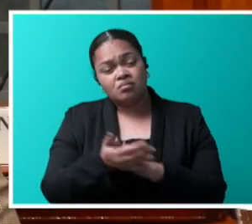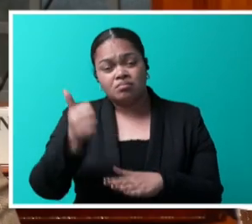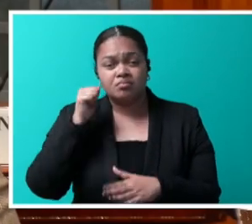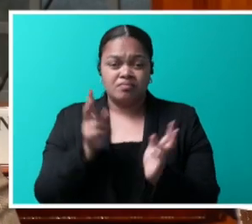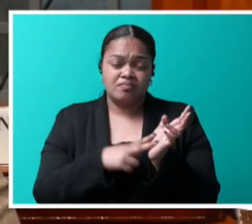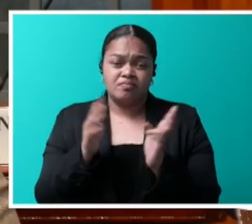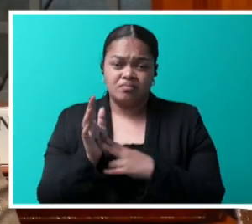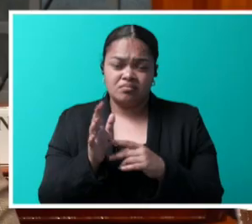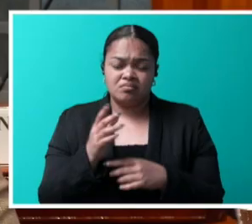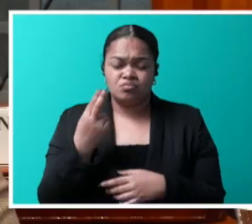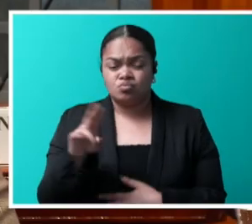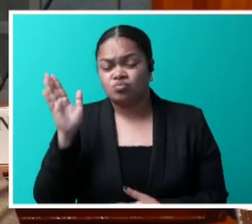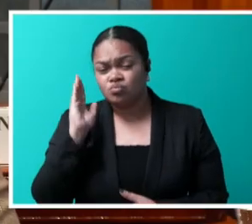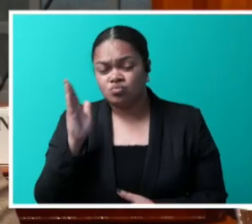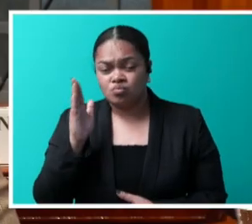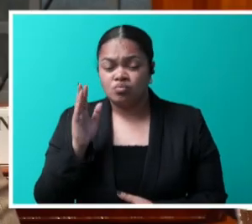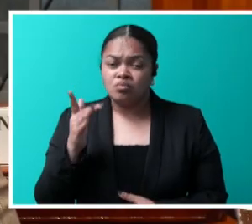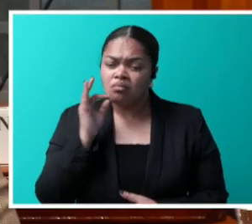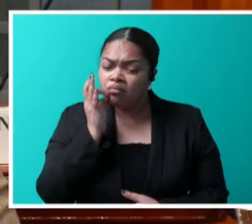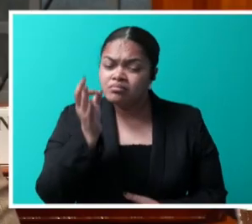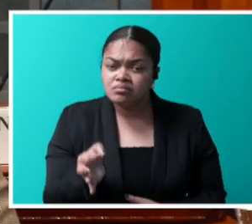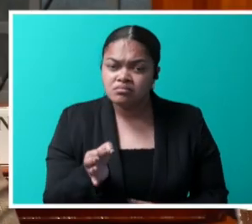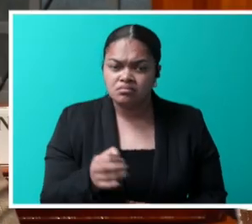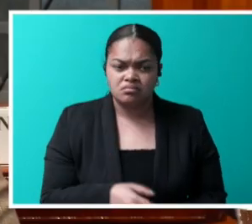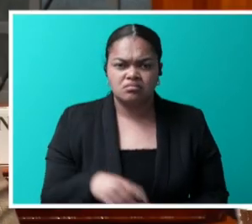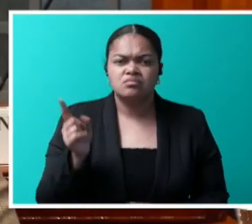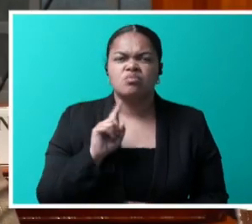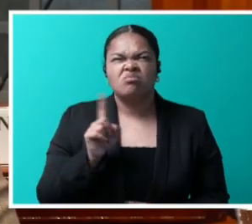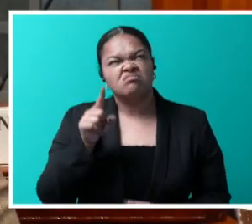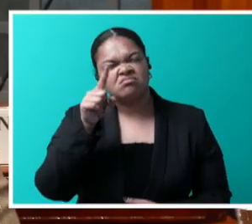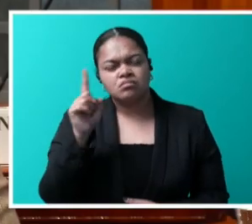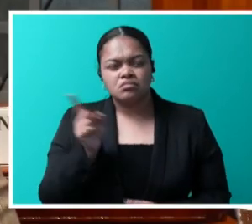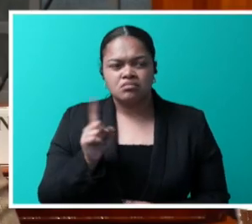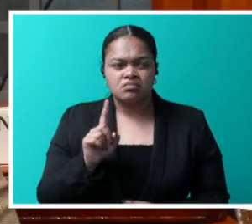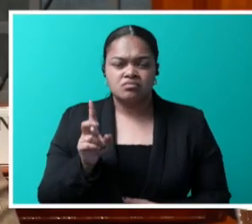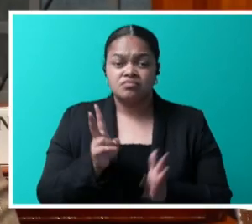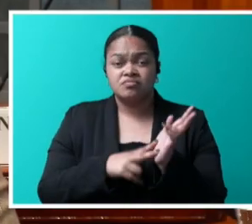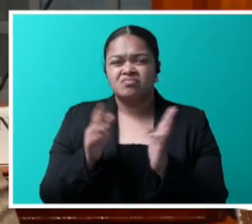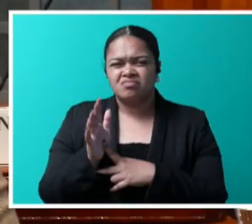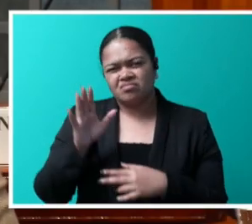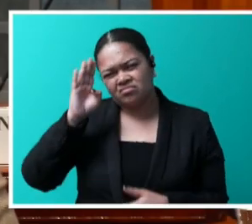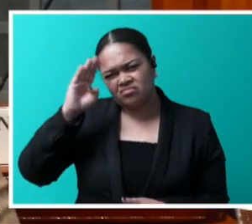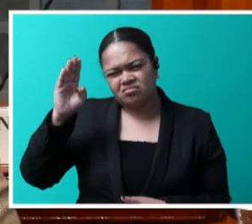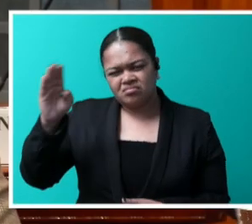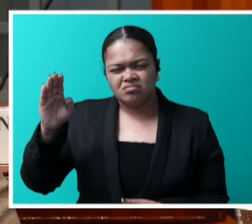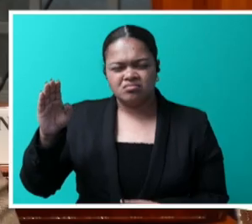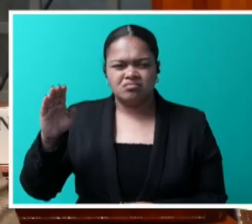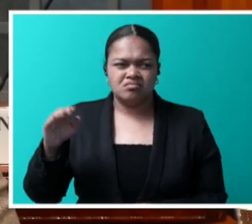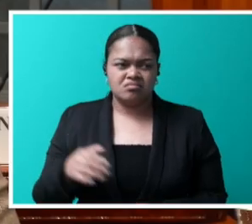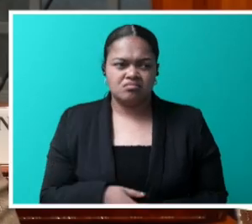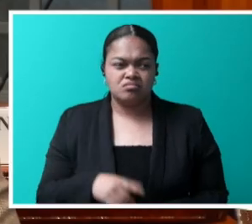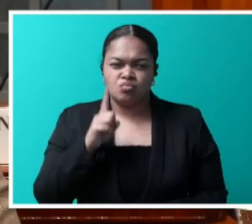the school. And when they were asked what it was by the village elders, one of the cheeky ones